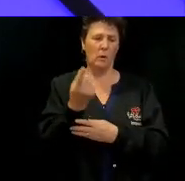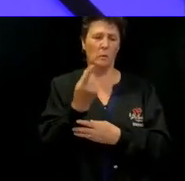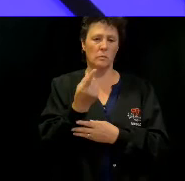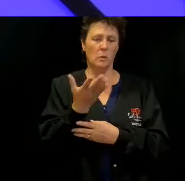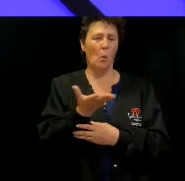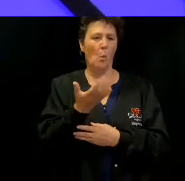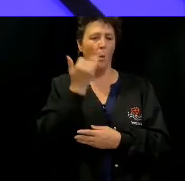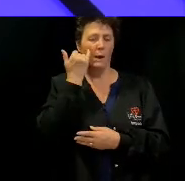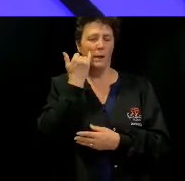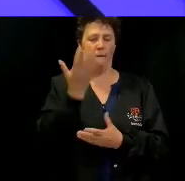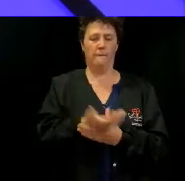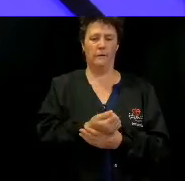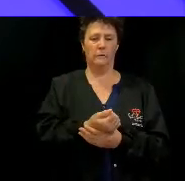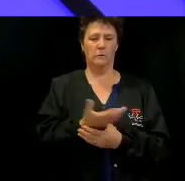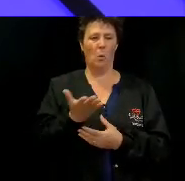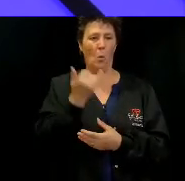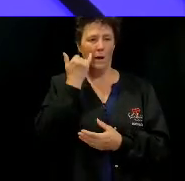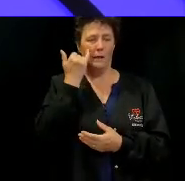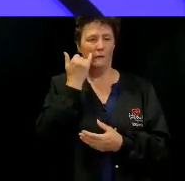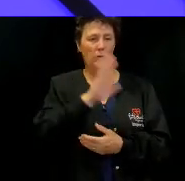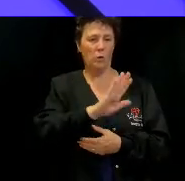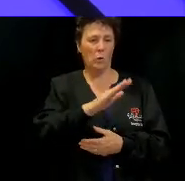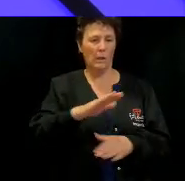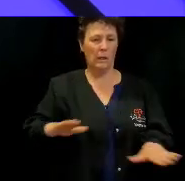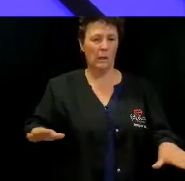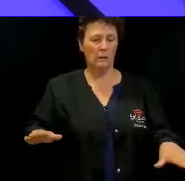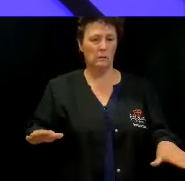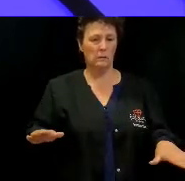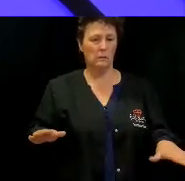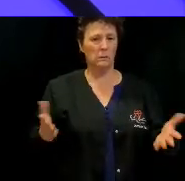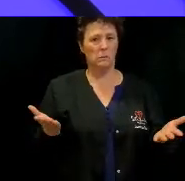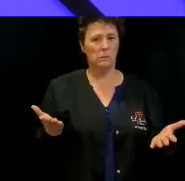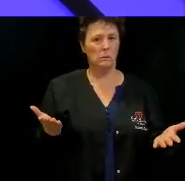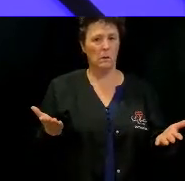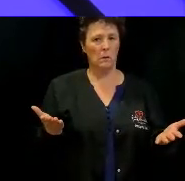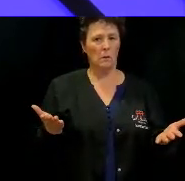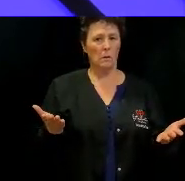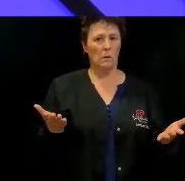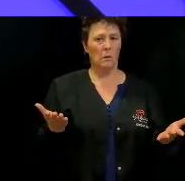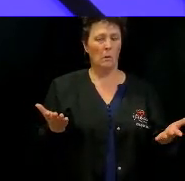what it says? Well, what if your kid's teeth are crooked?